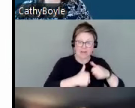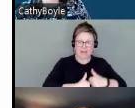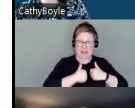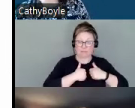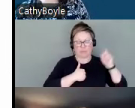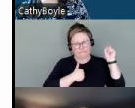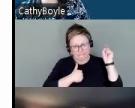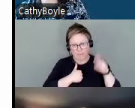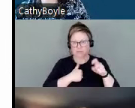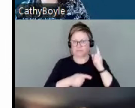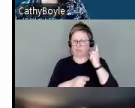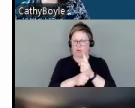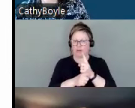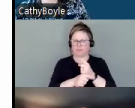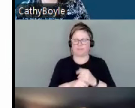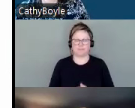date.